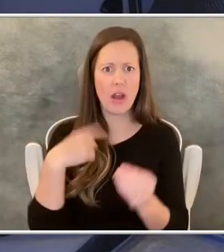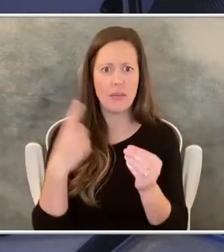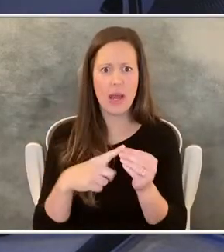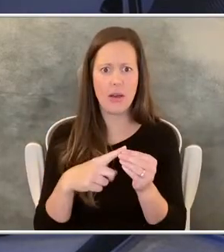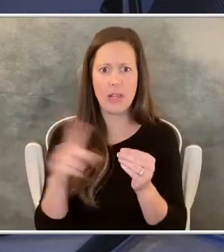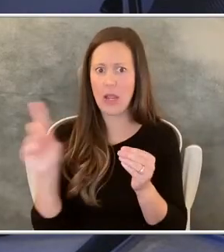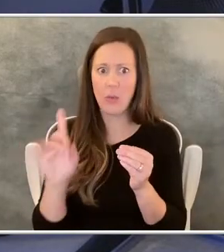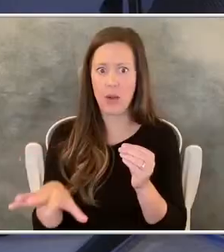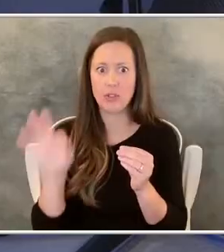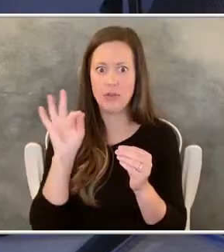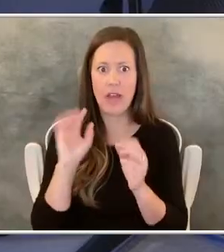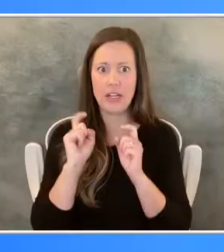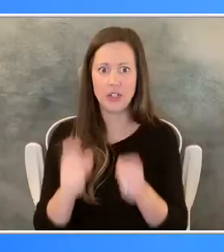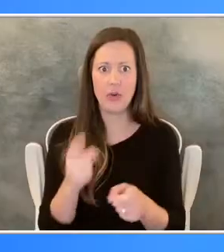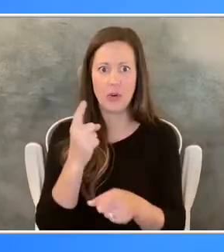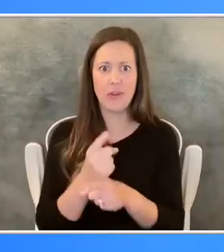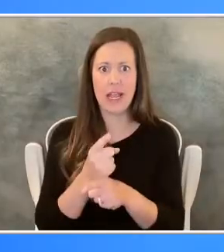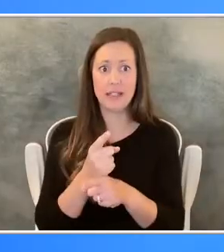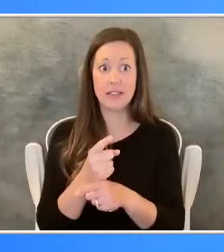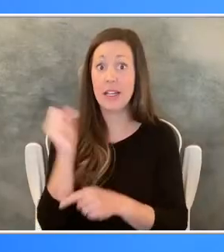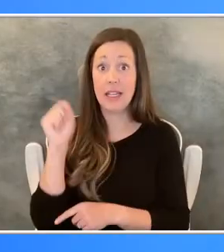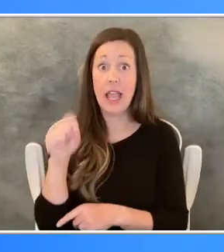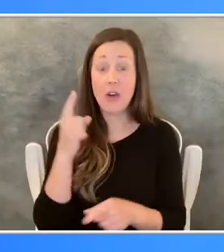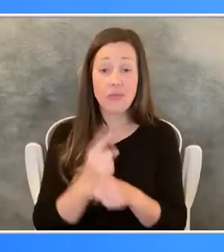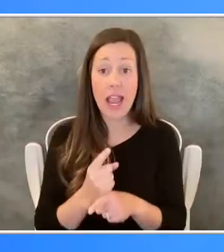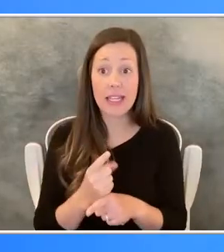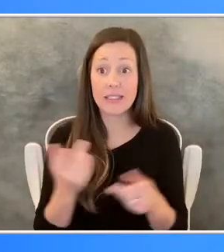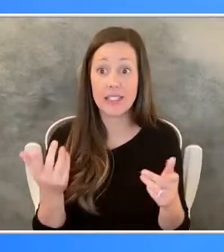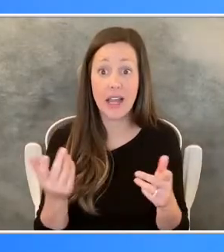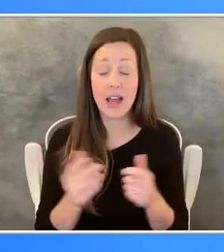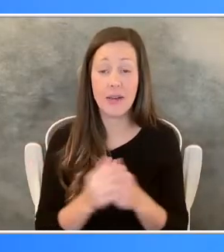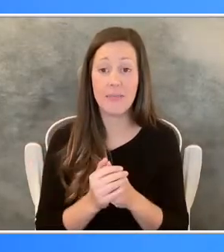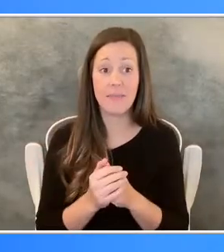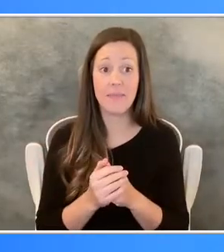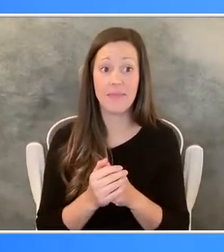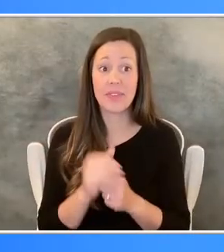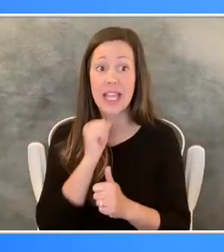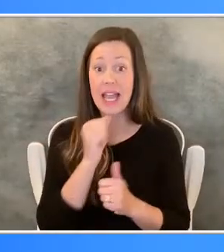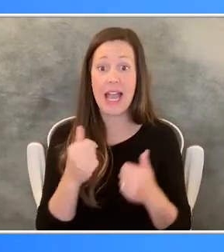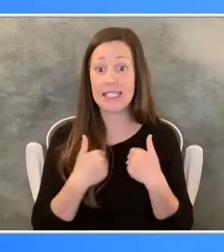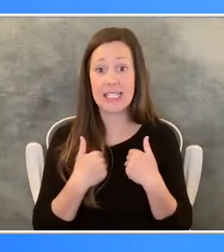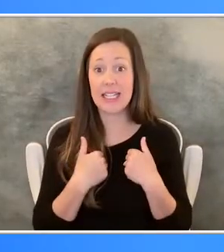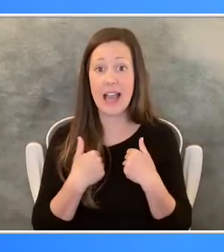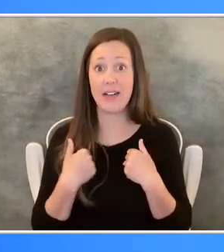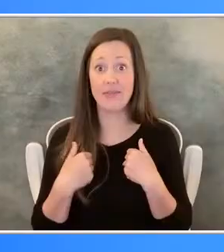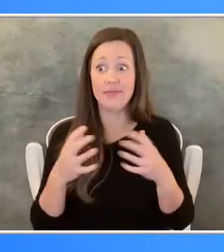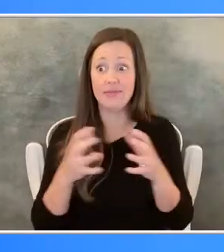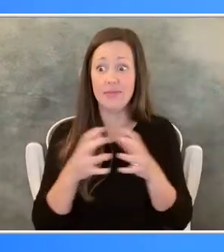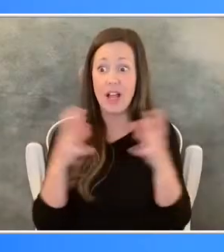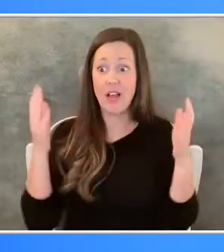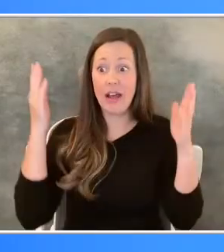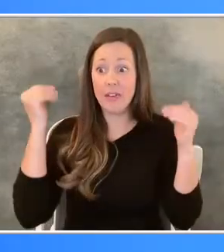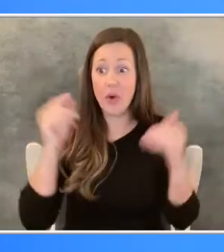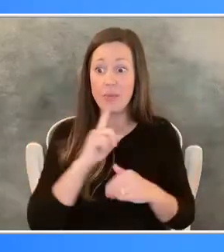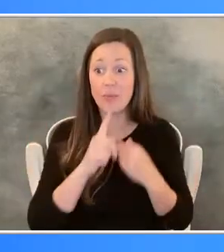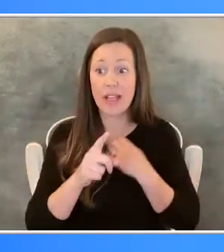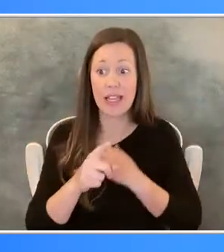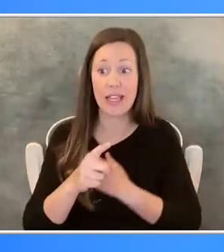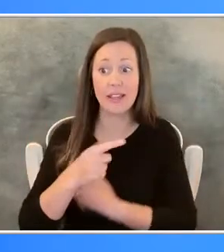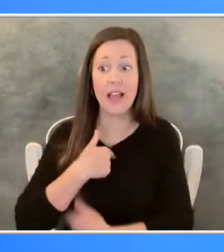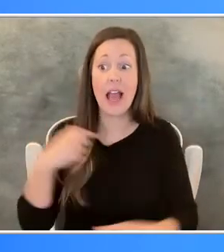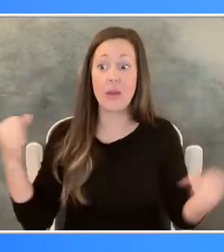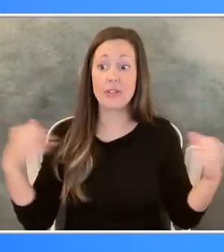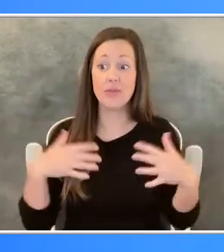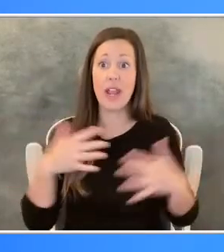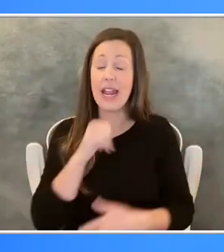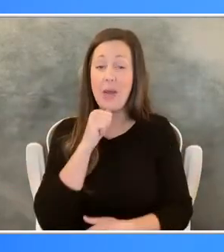donor. Right. I really didn't, I didn't have a lot of hope. I was really afraid that I was not going to